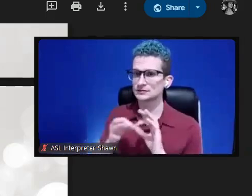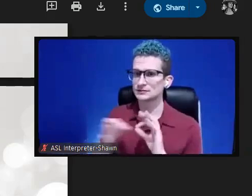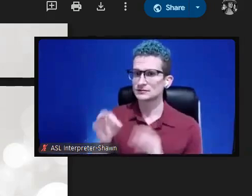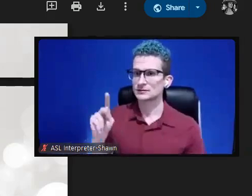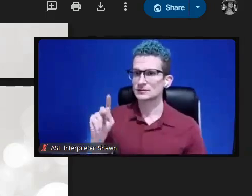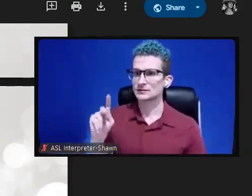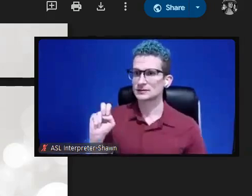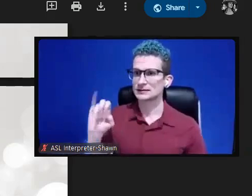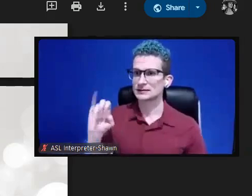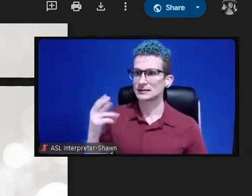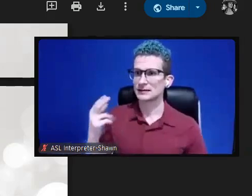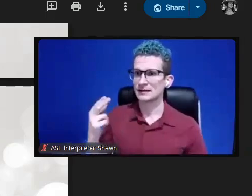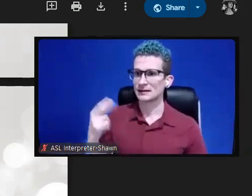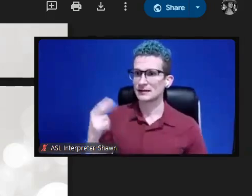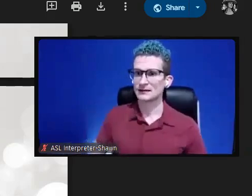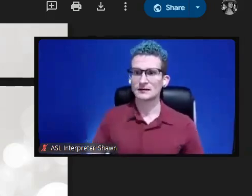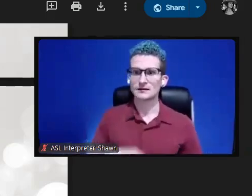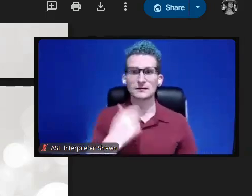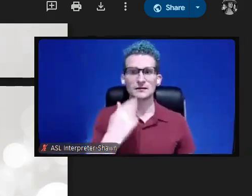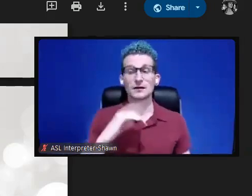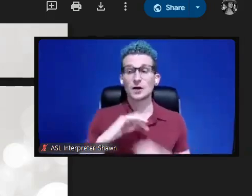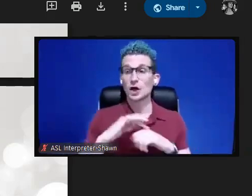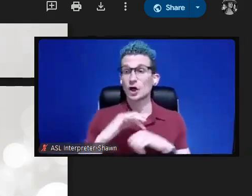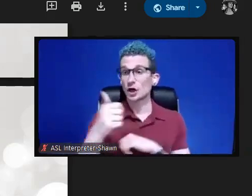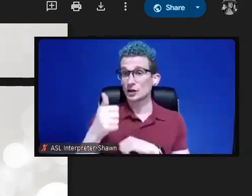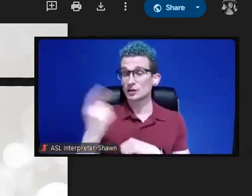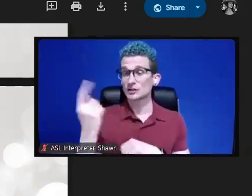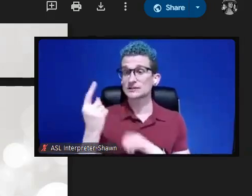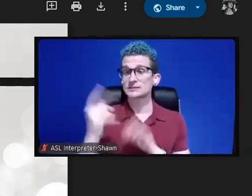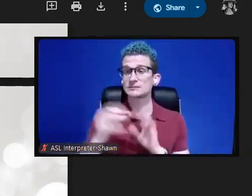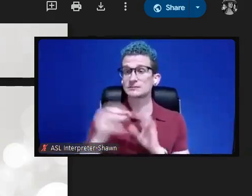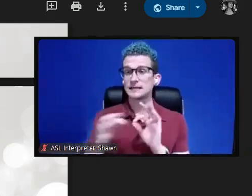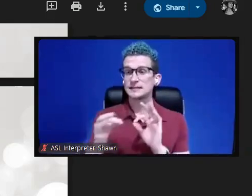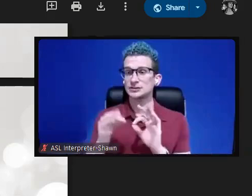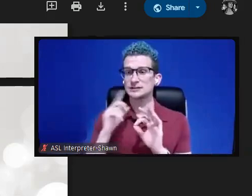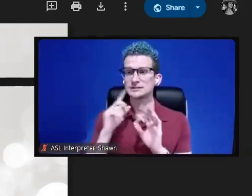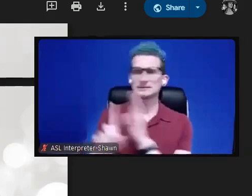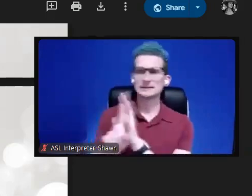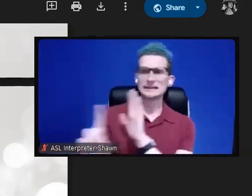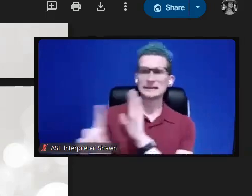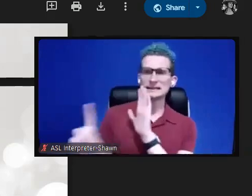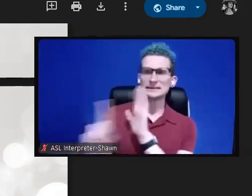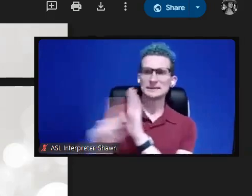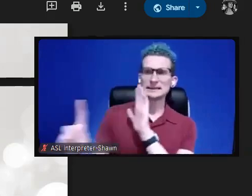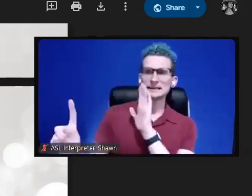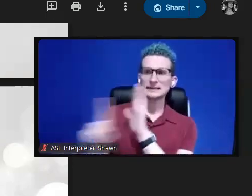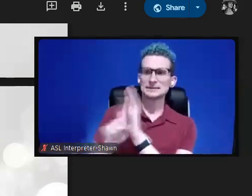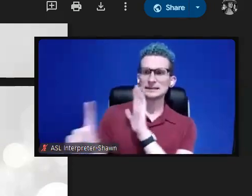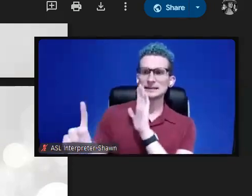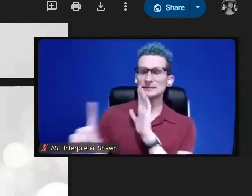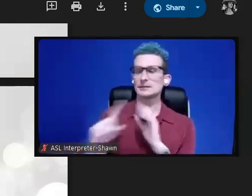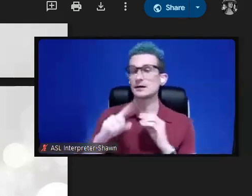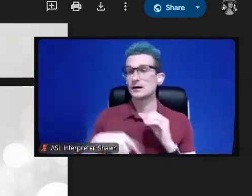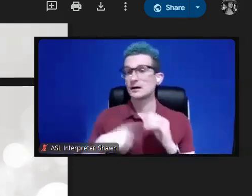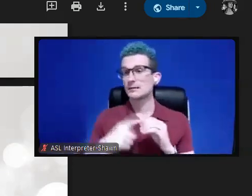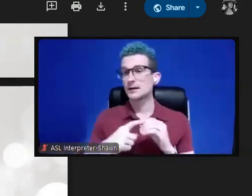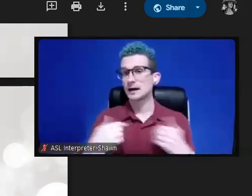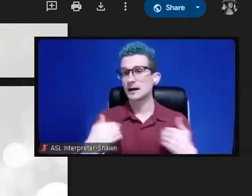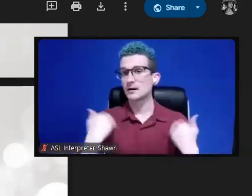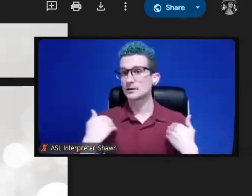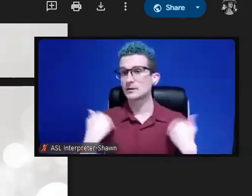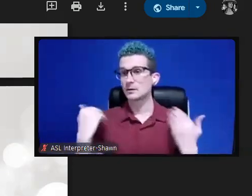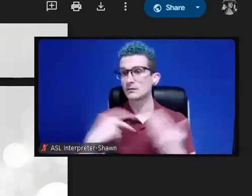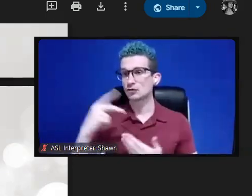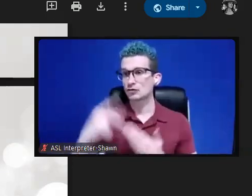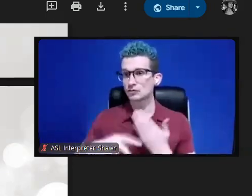It was mentioned earlier about is this youth program